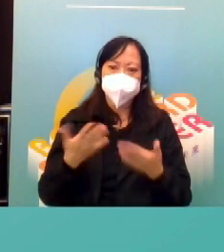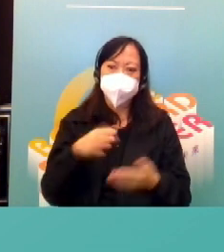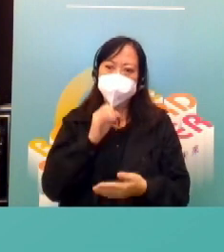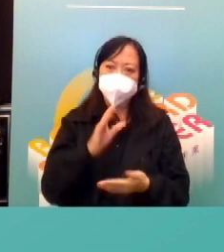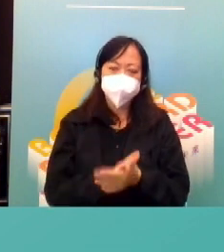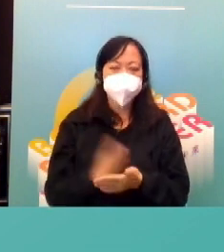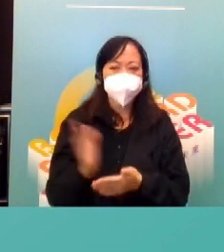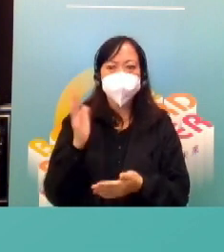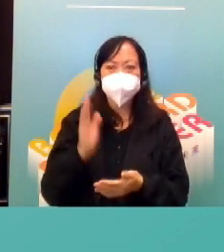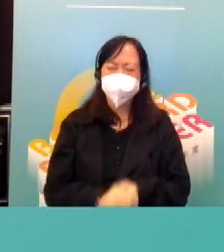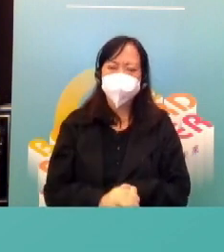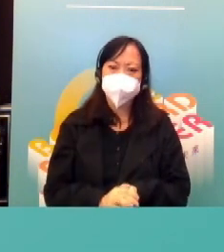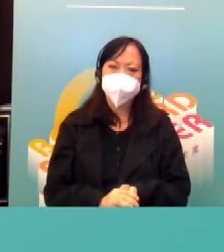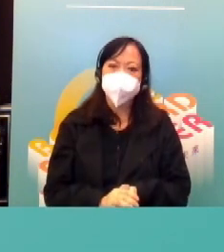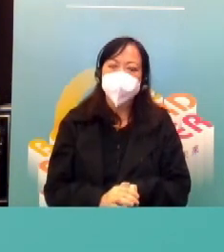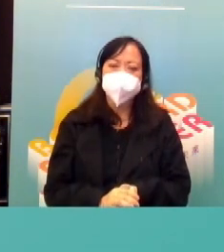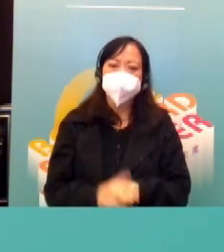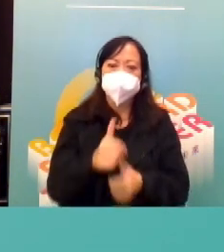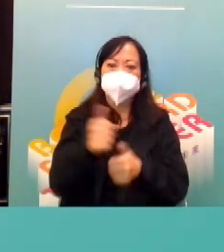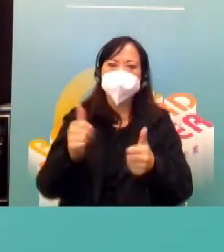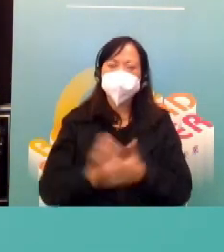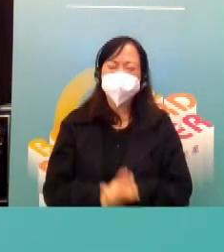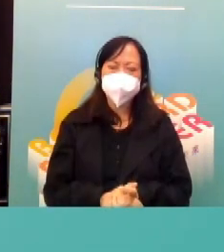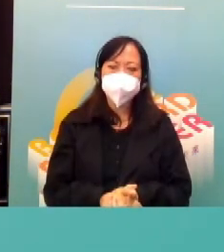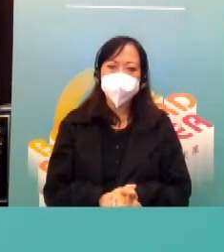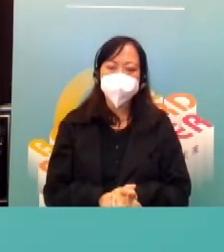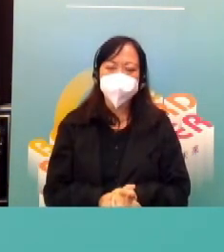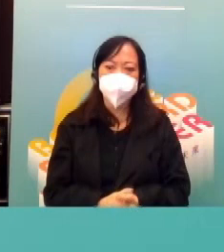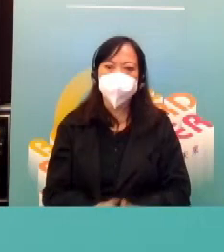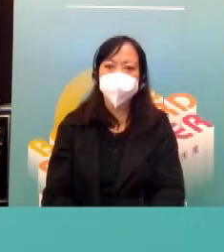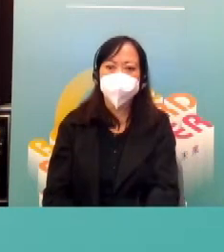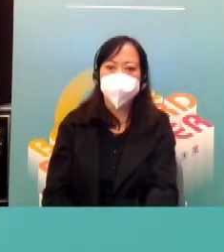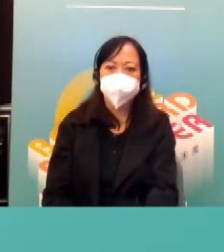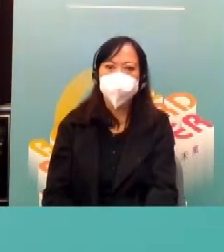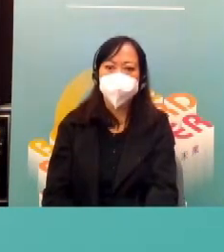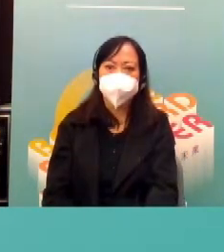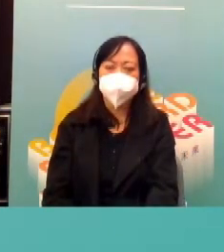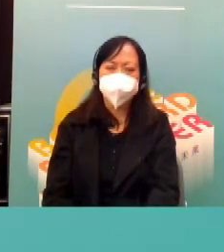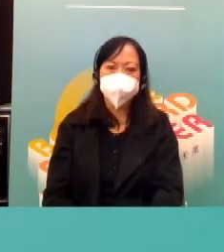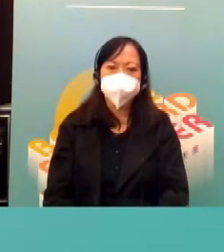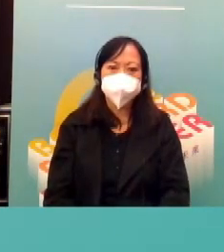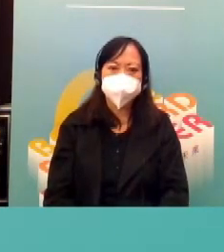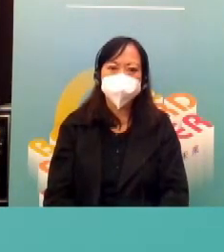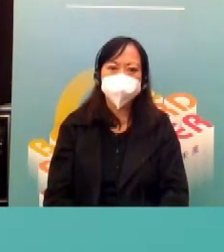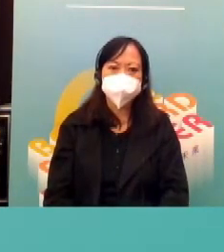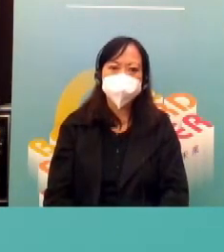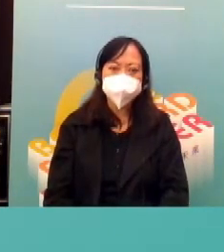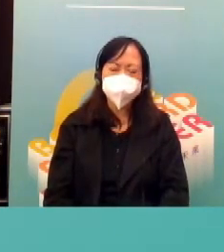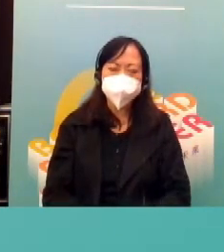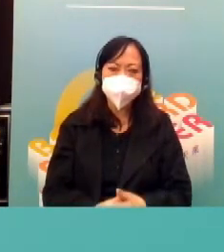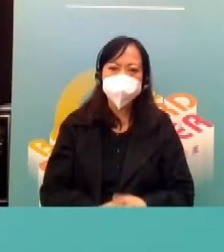Thank you very much, Ms. Low. Let's give her a round of applause. Yeah. You notice that when Alex designed this